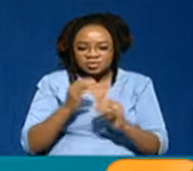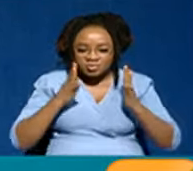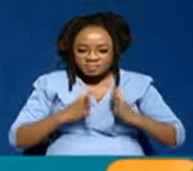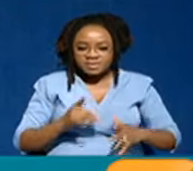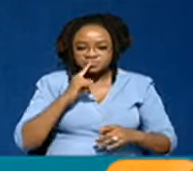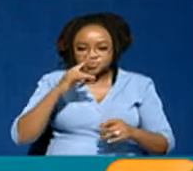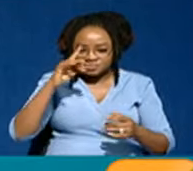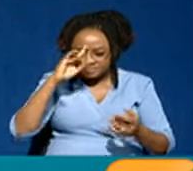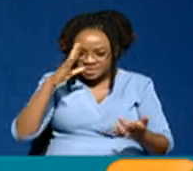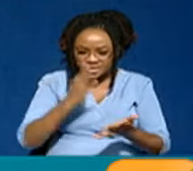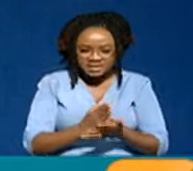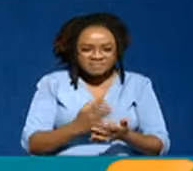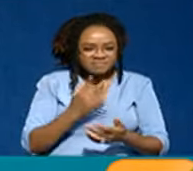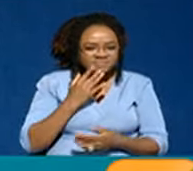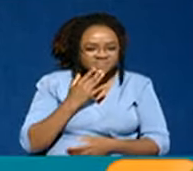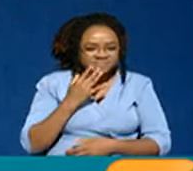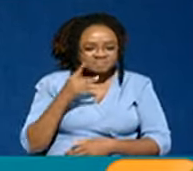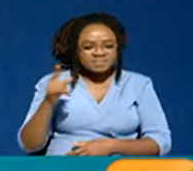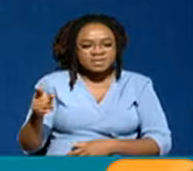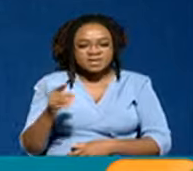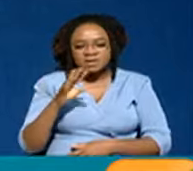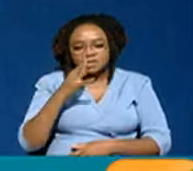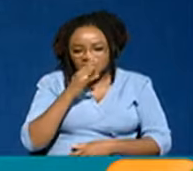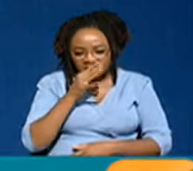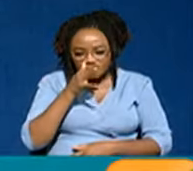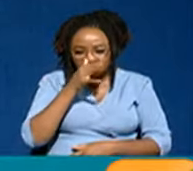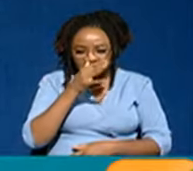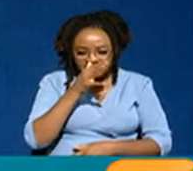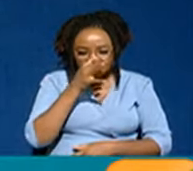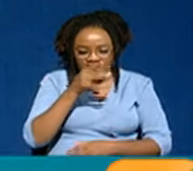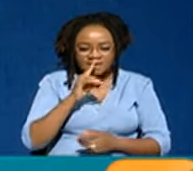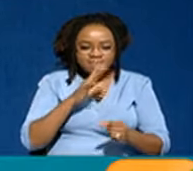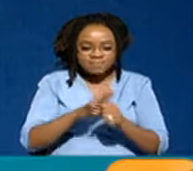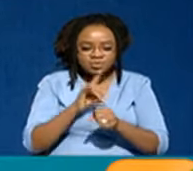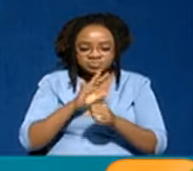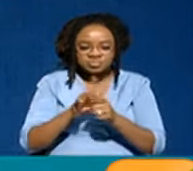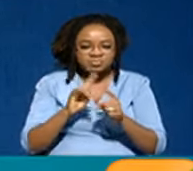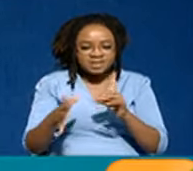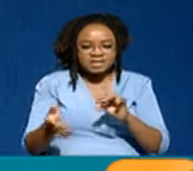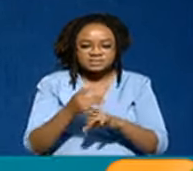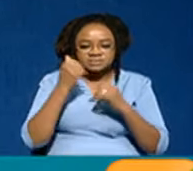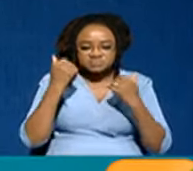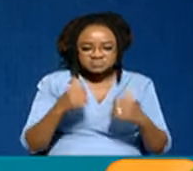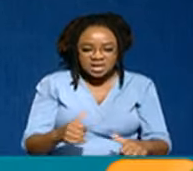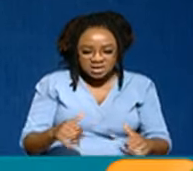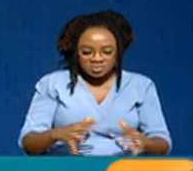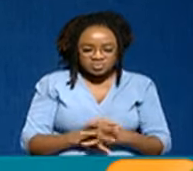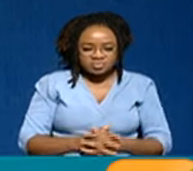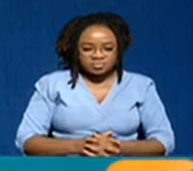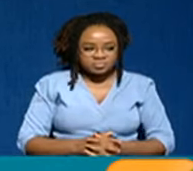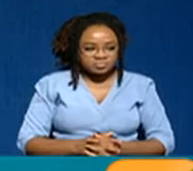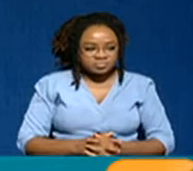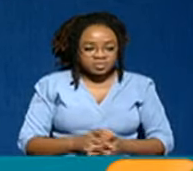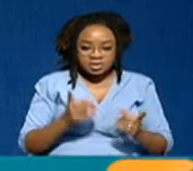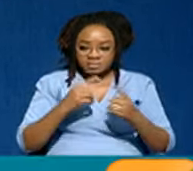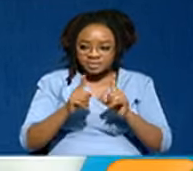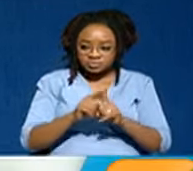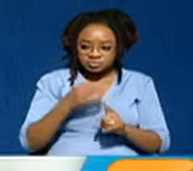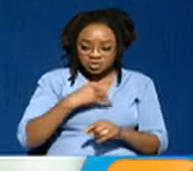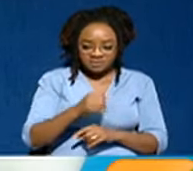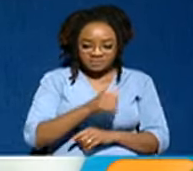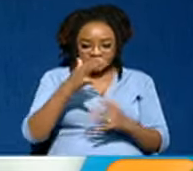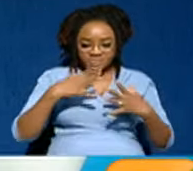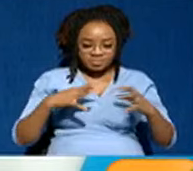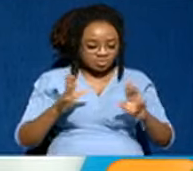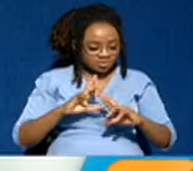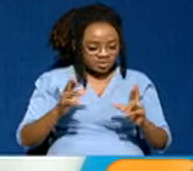who every day lies or commits and they don't submit to what they've committed. Yeah. They commit on the paper. But there are those who are willing to take a bit more